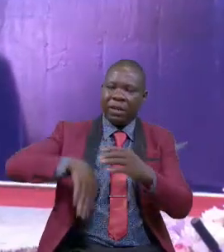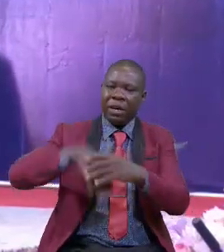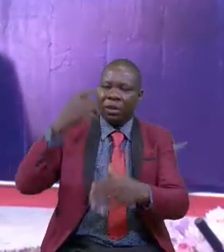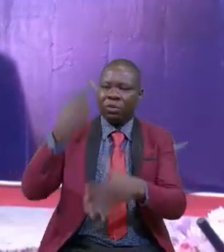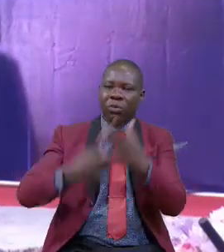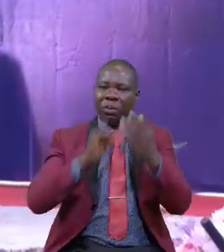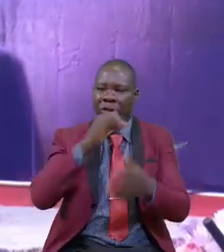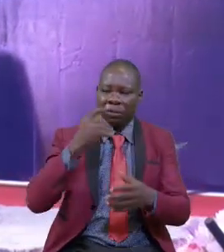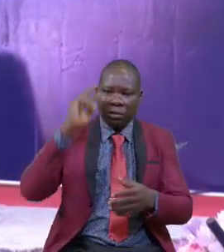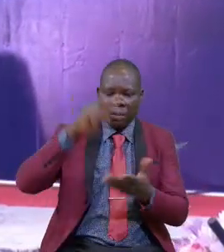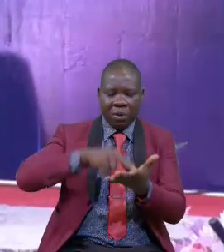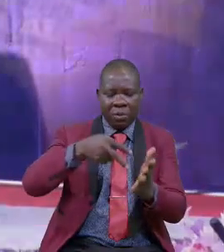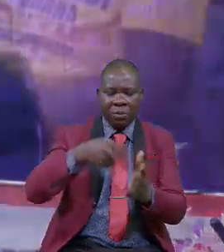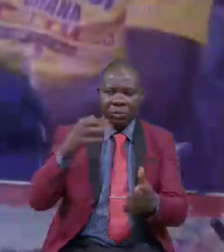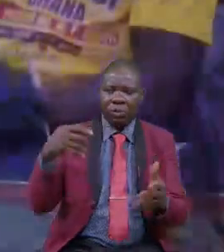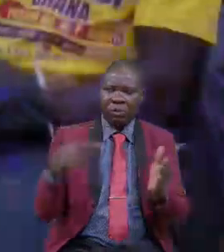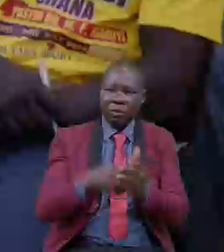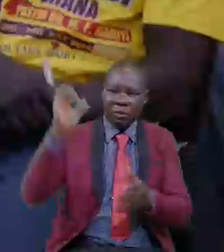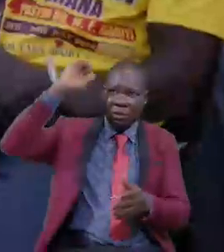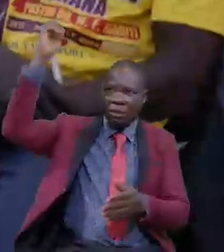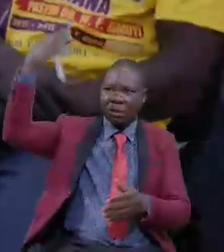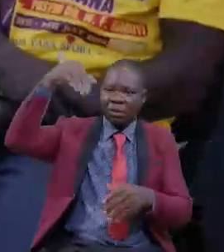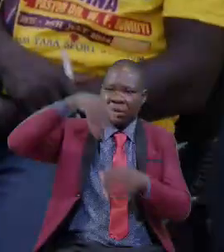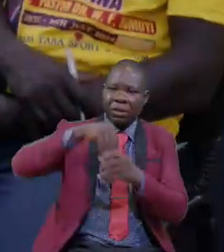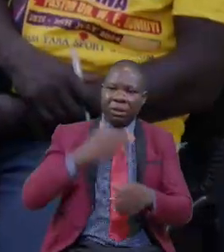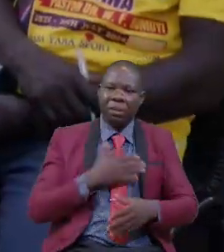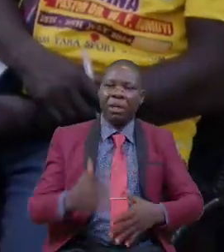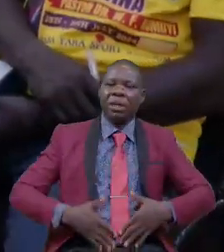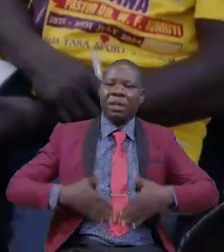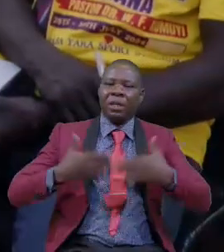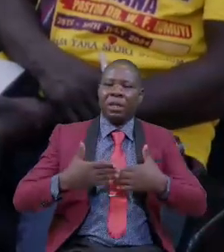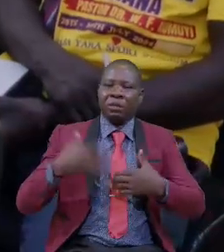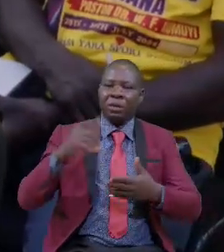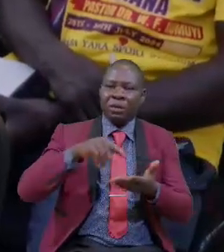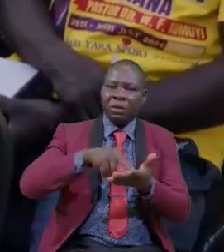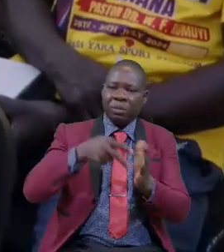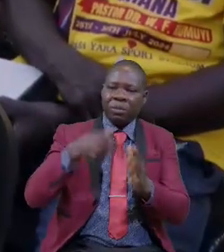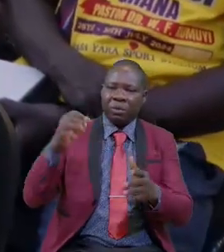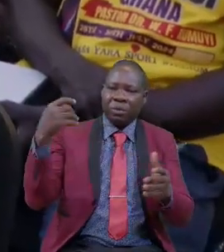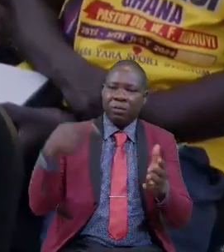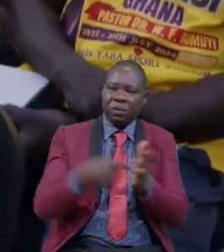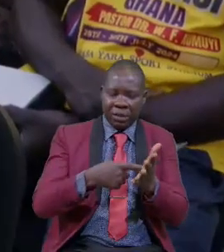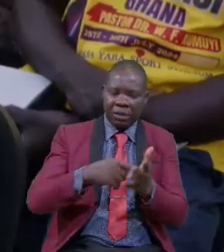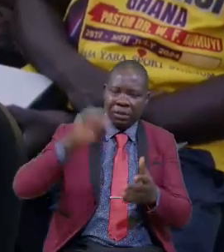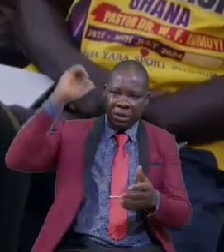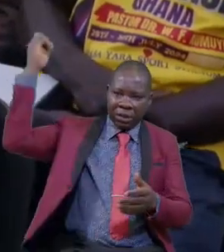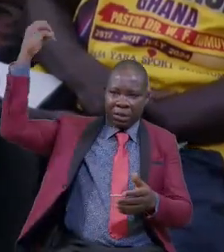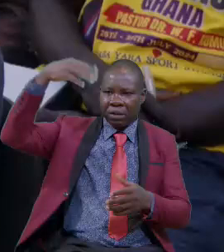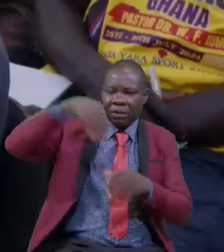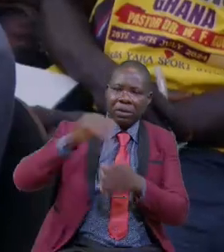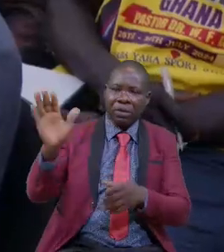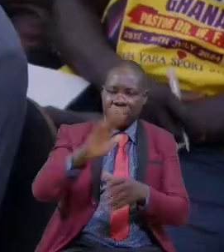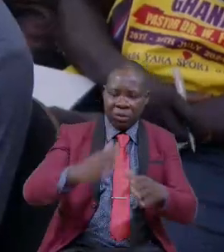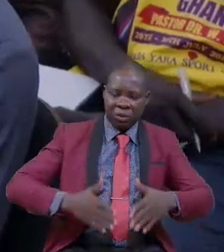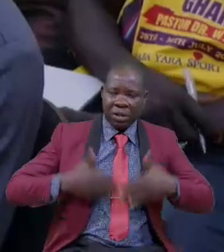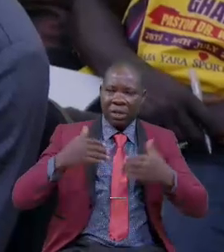grace in my life, the purpose of this grace in your life, grace in your family,